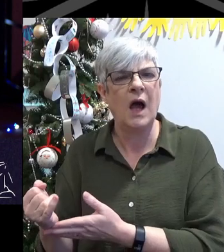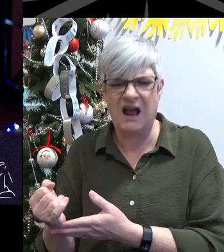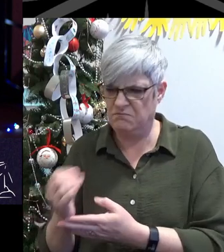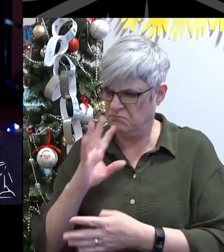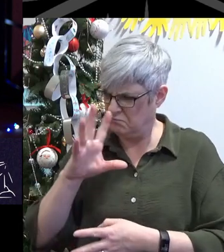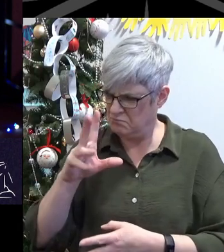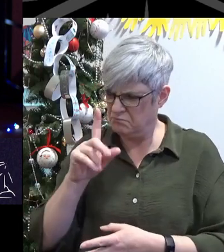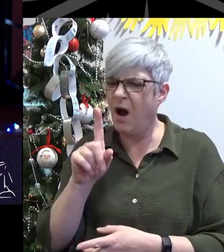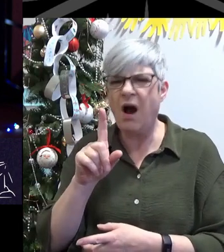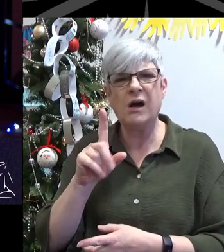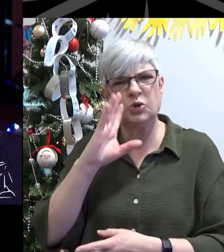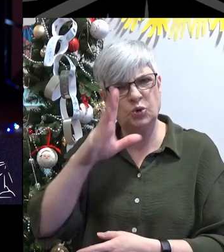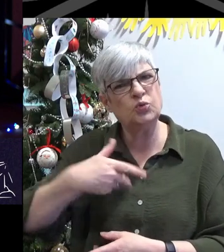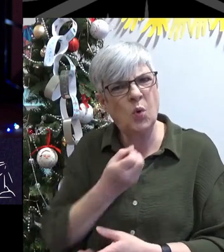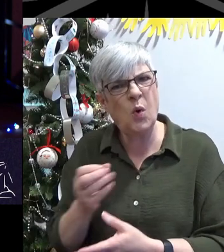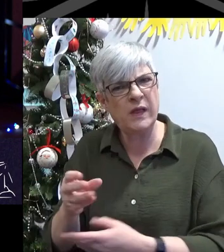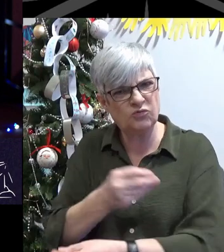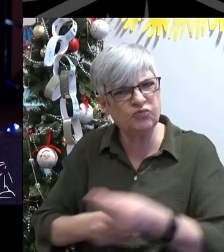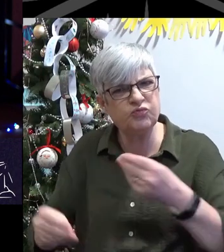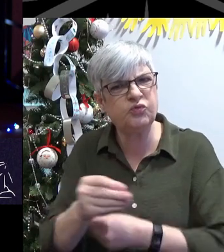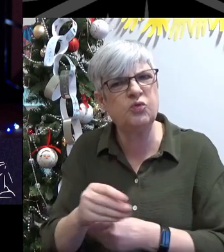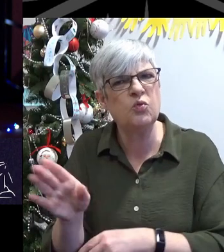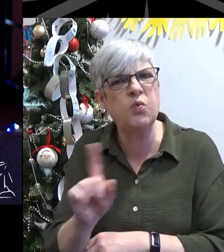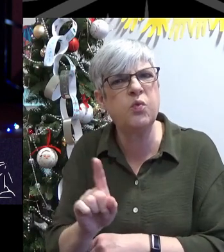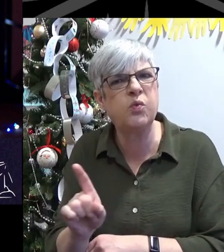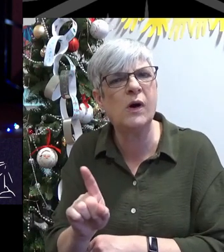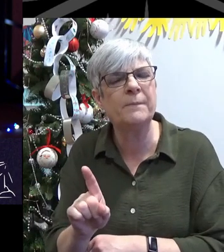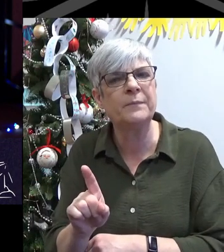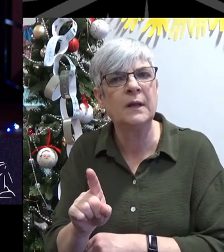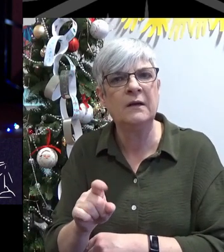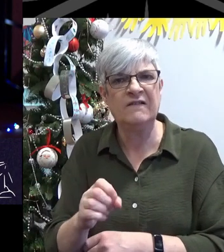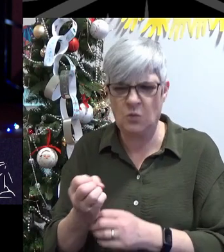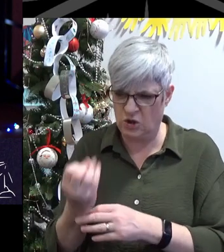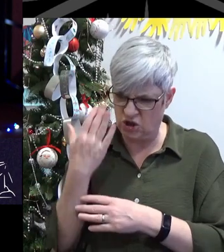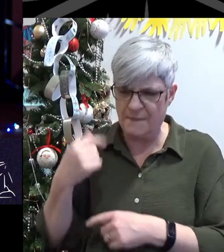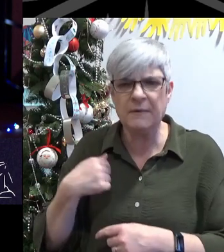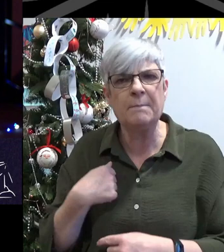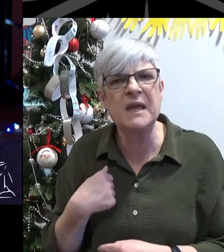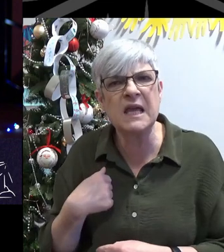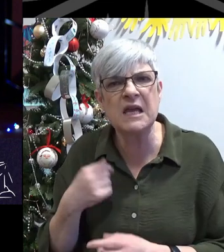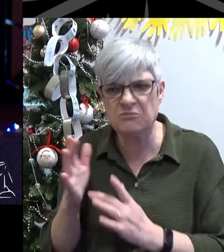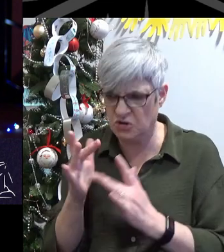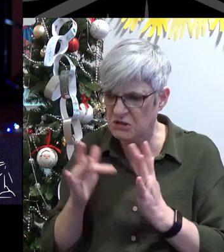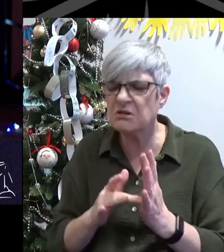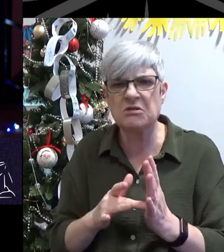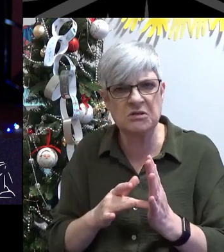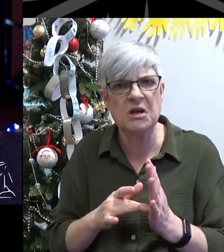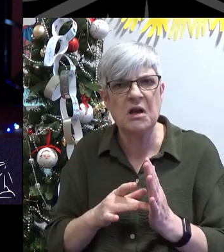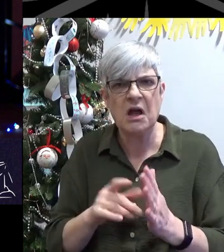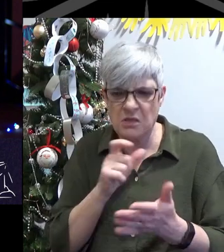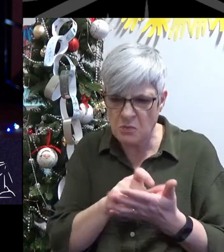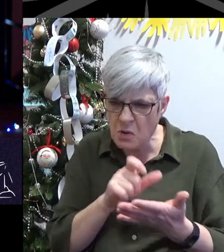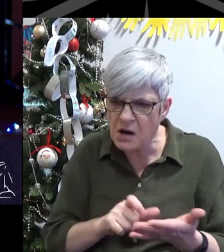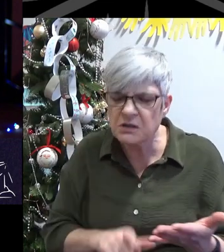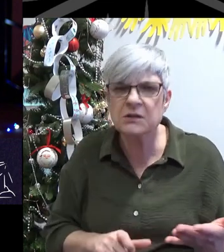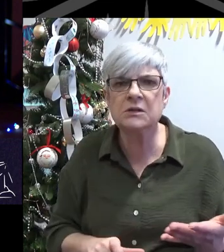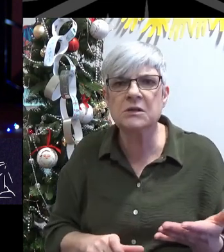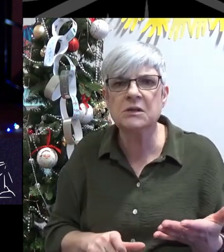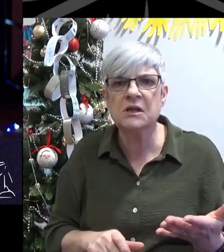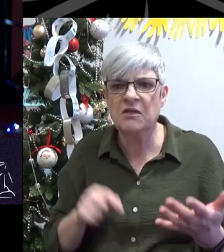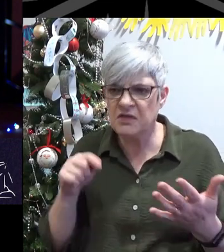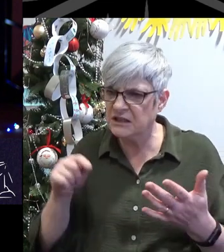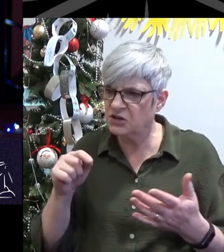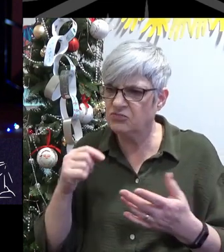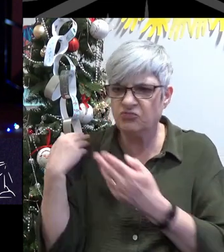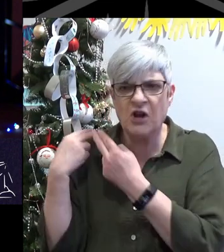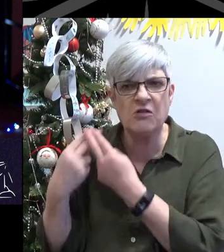soul? If anyone is ashamed of me and my words in this adulterous and sinful generation,